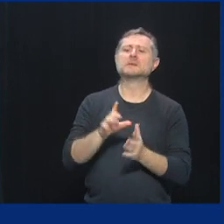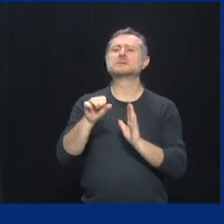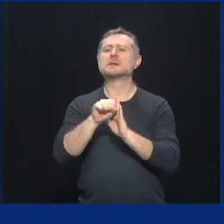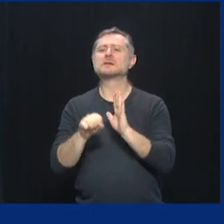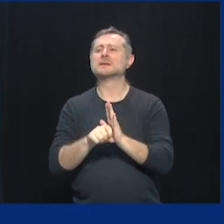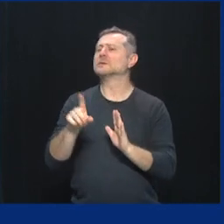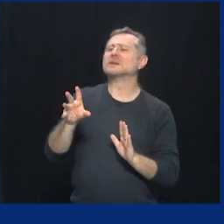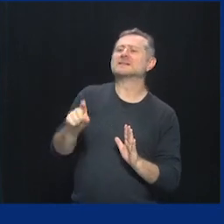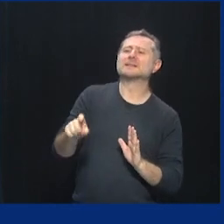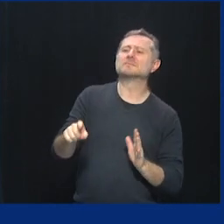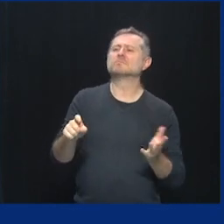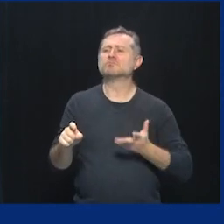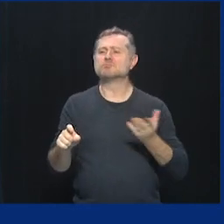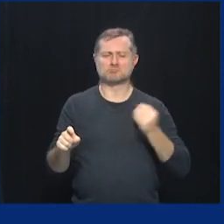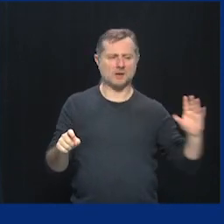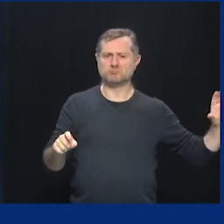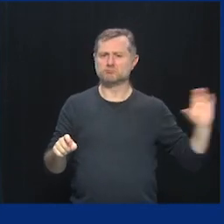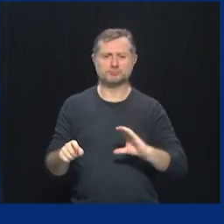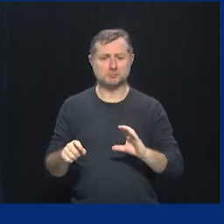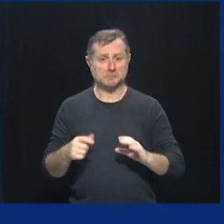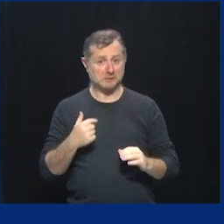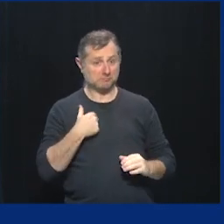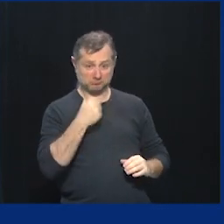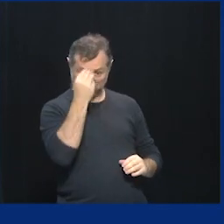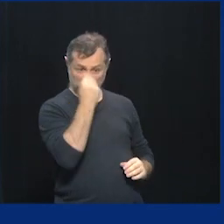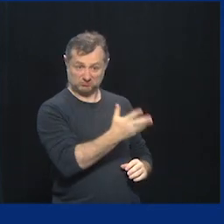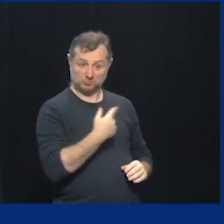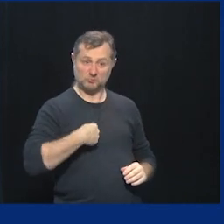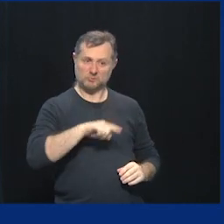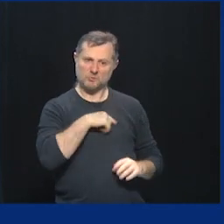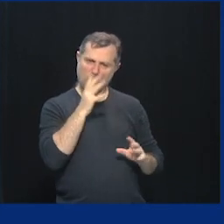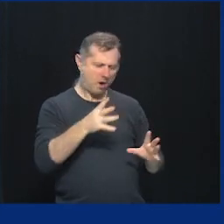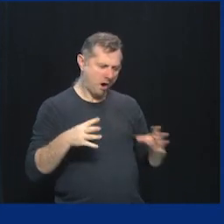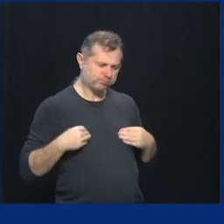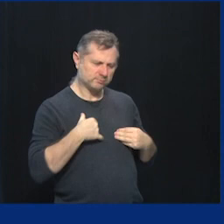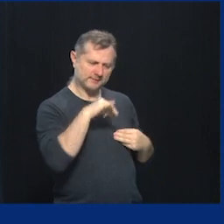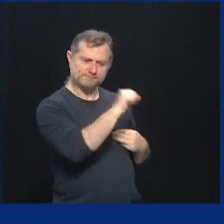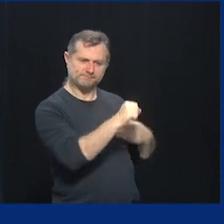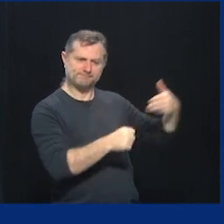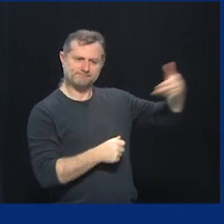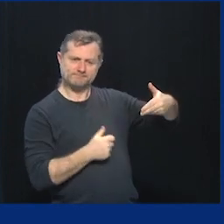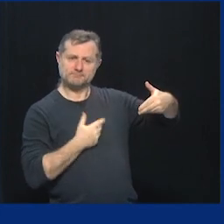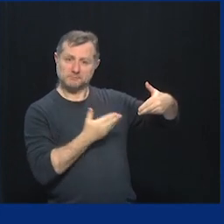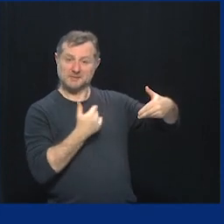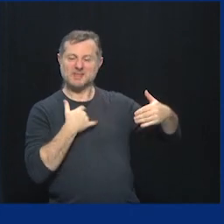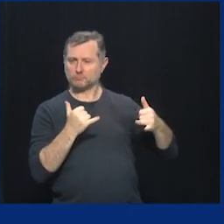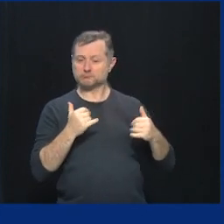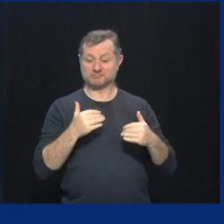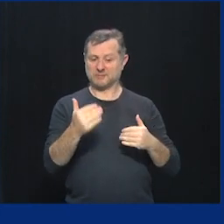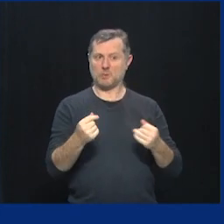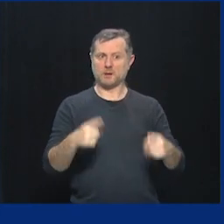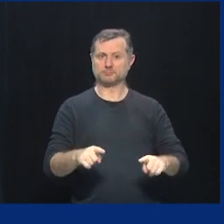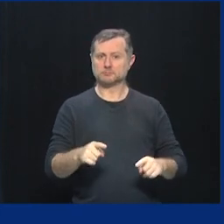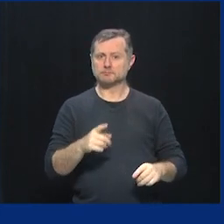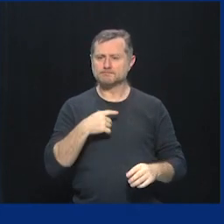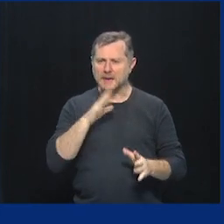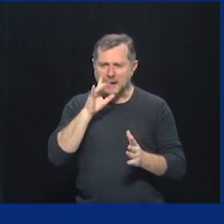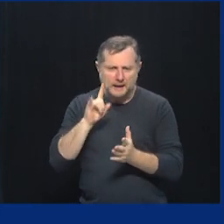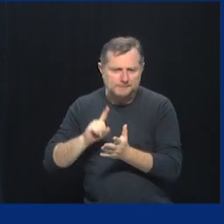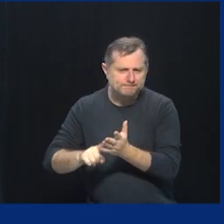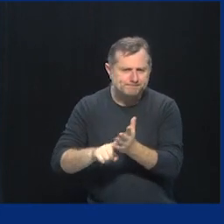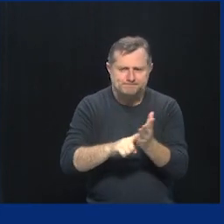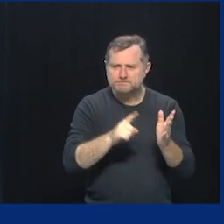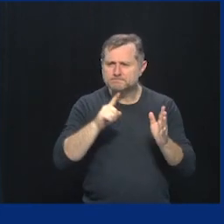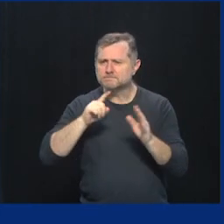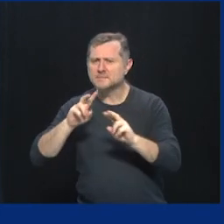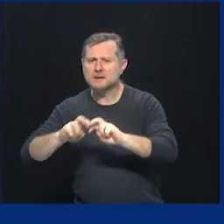needs. I told him we'll take him up on that. And what happens next, we'll be doing on-the-ground assessments of the damage with the FEMA